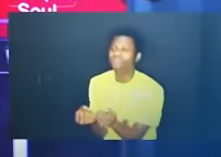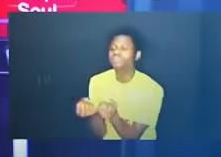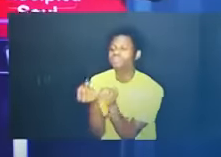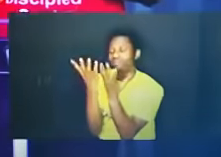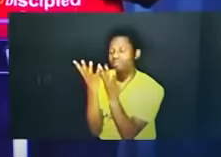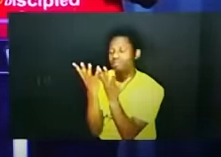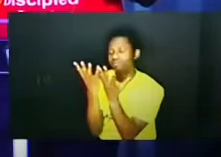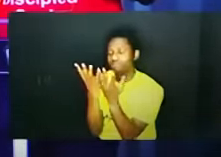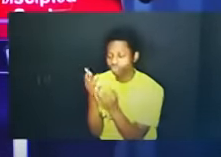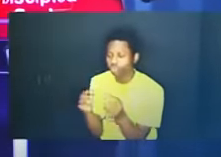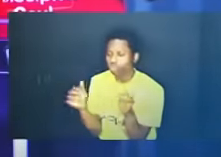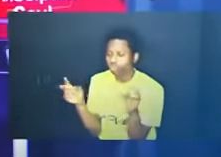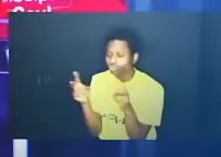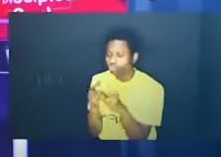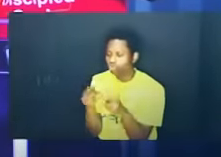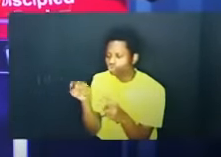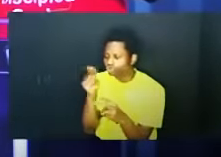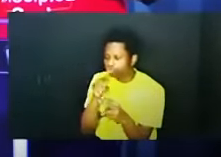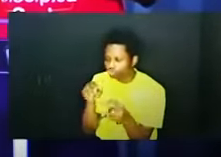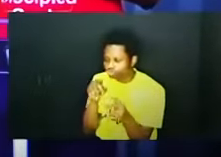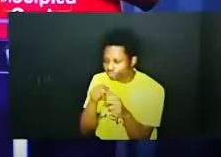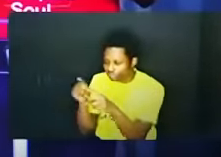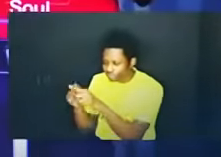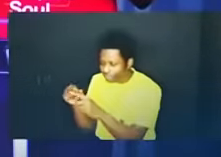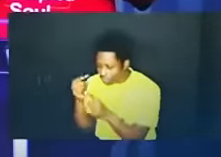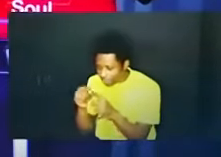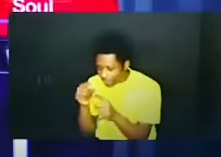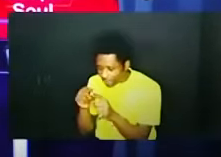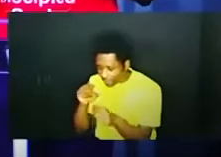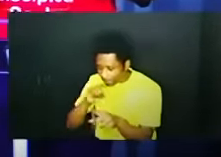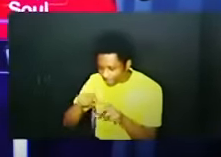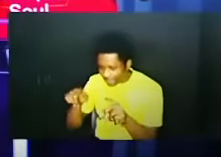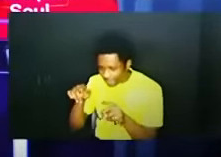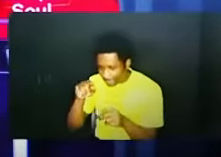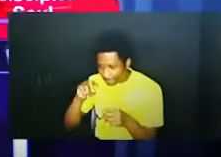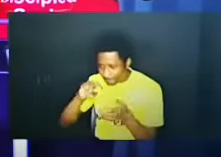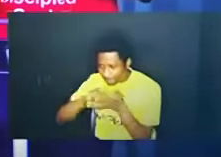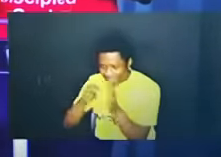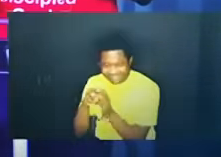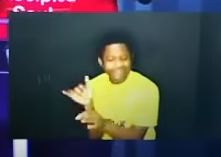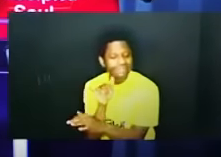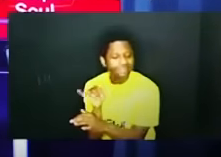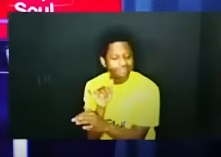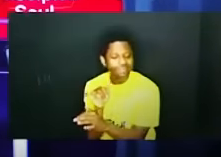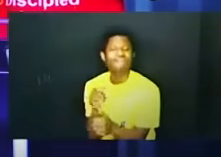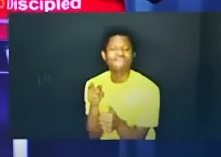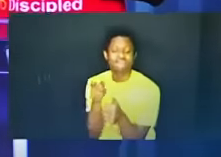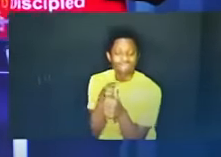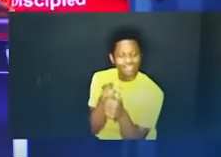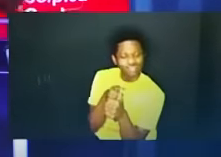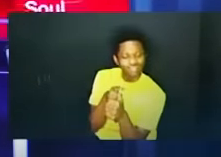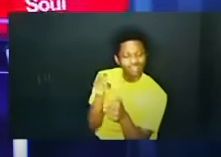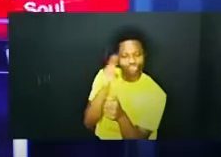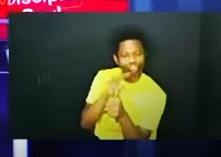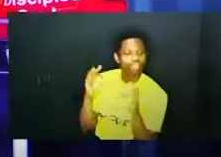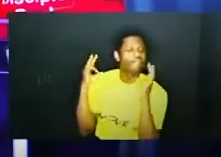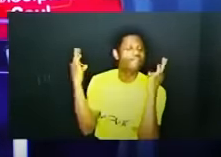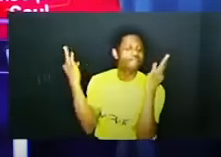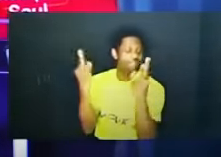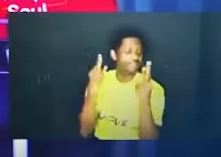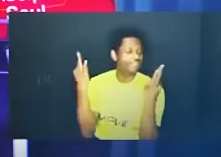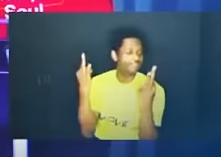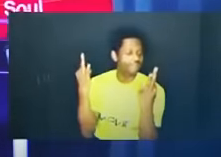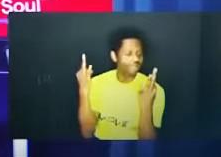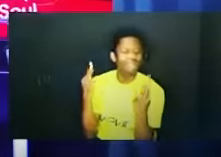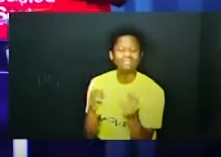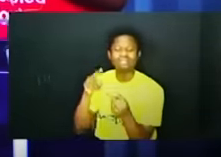chapter 3. And to hear Moses, or de or summa, or best summa, no, eba, ne efe de, or shall say, or de a fashe,